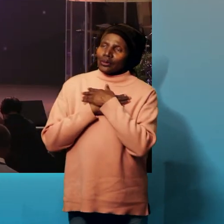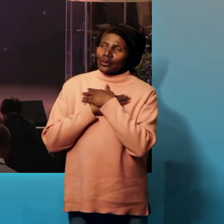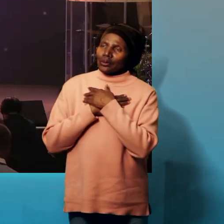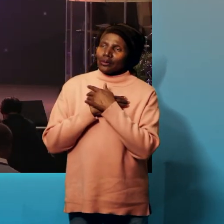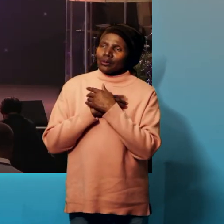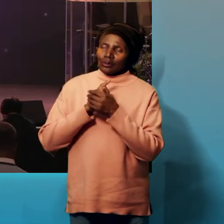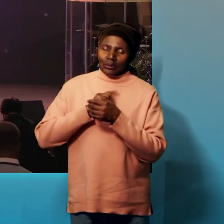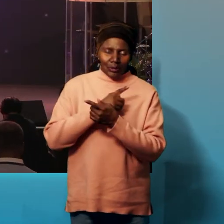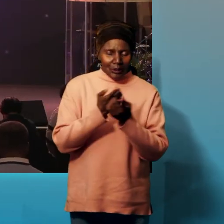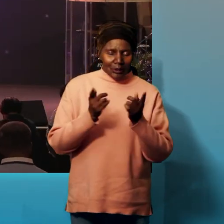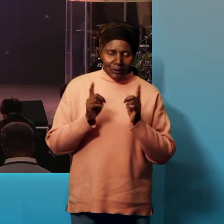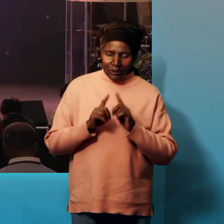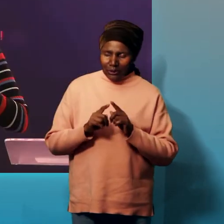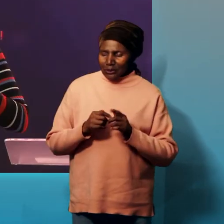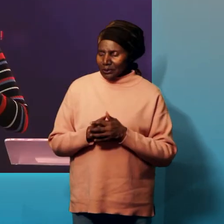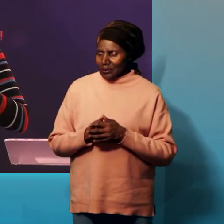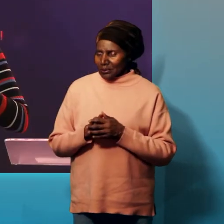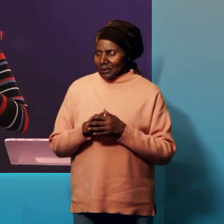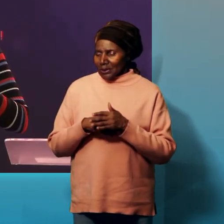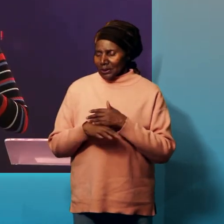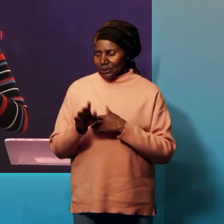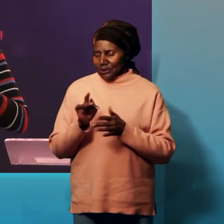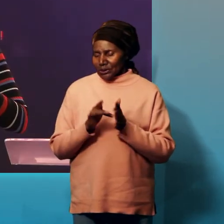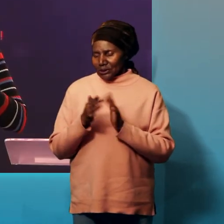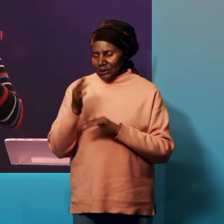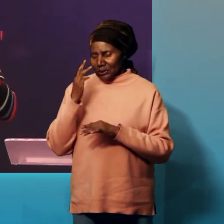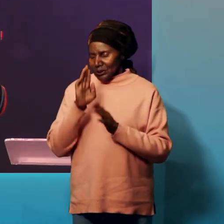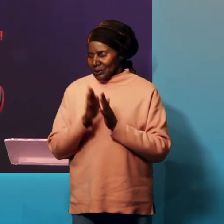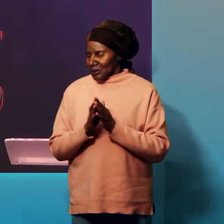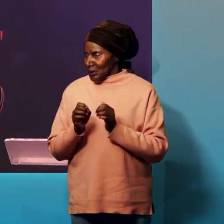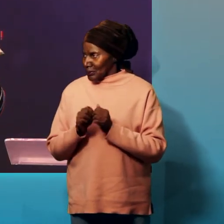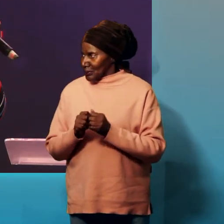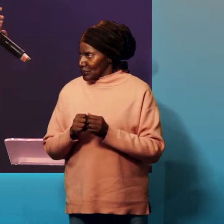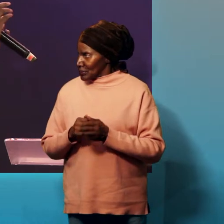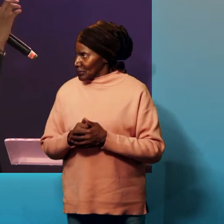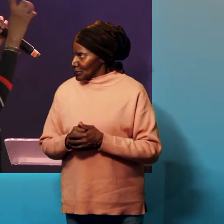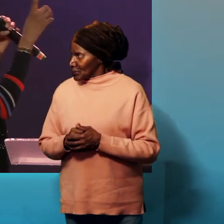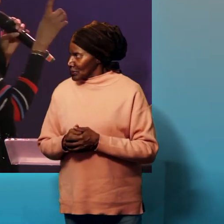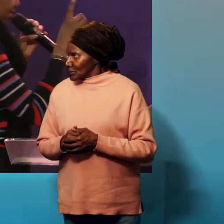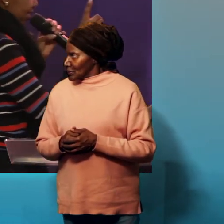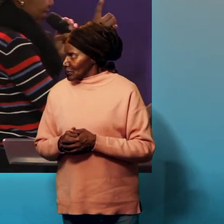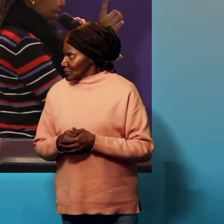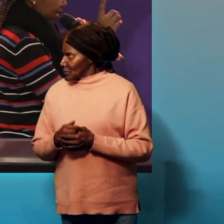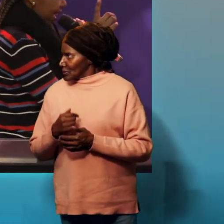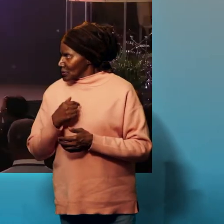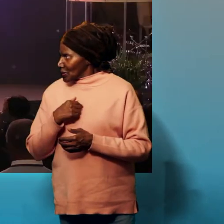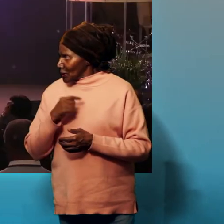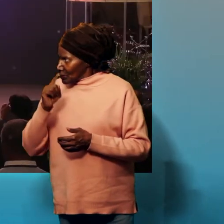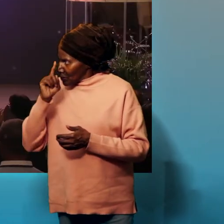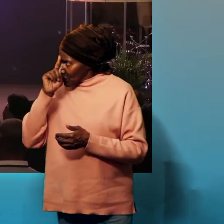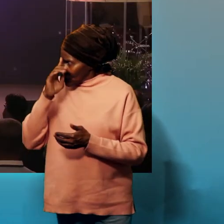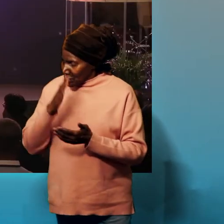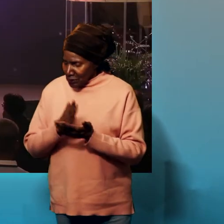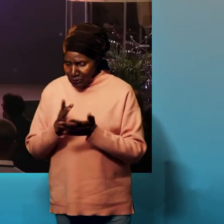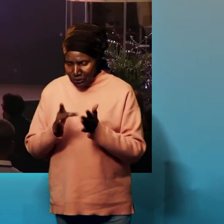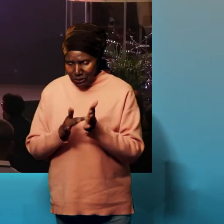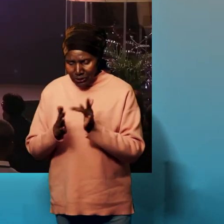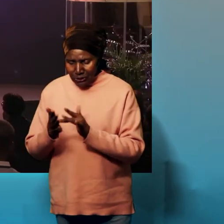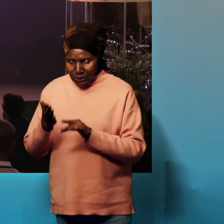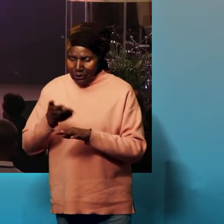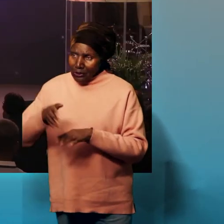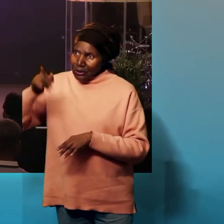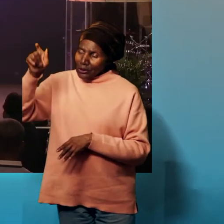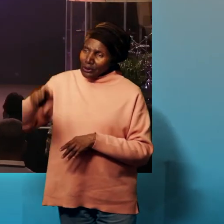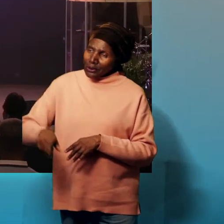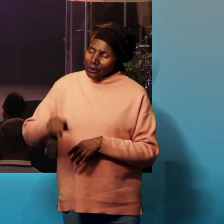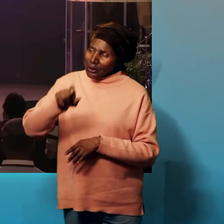for us. Amen. I believe Jesus hanging on the cross, Peter looked